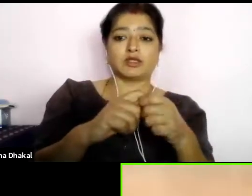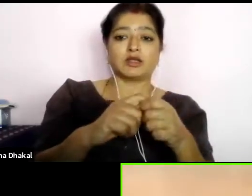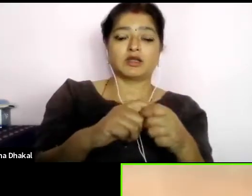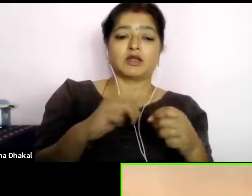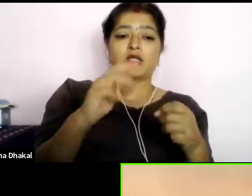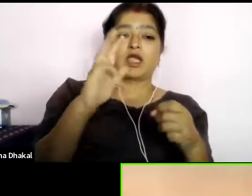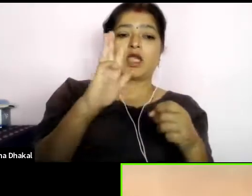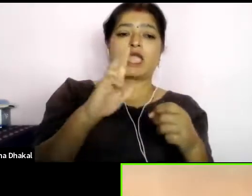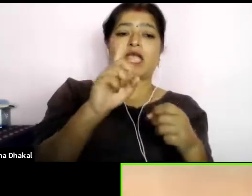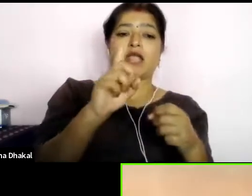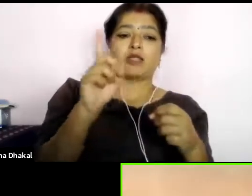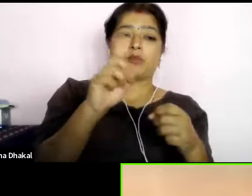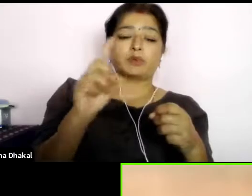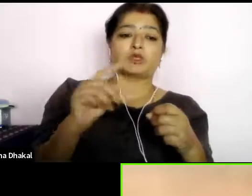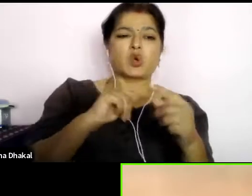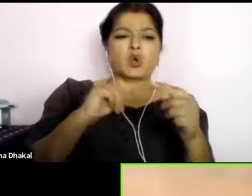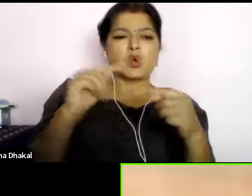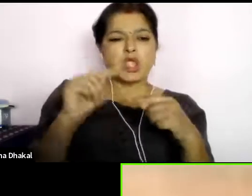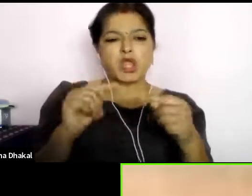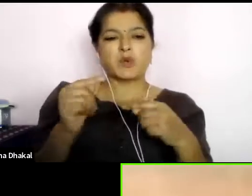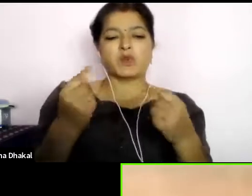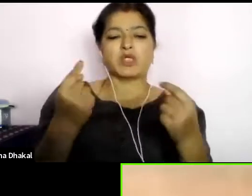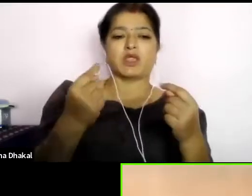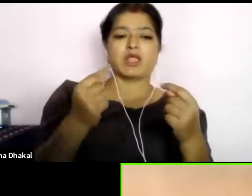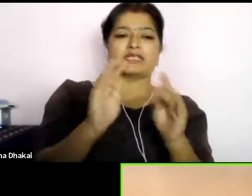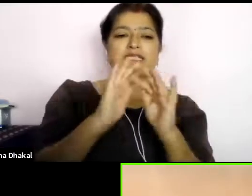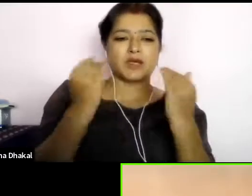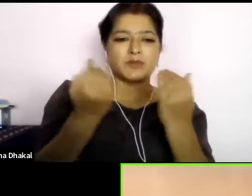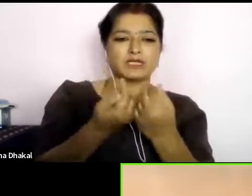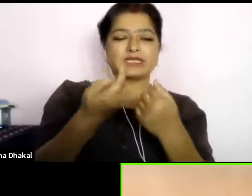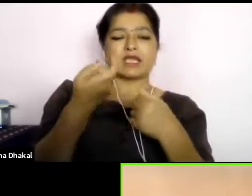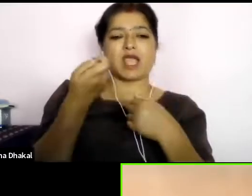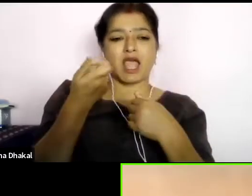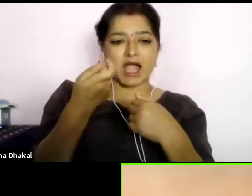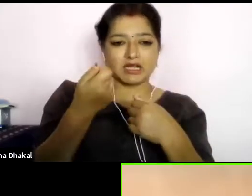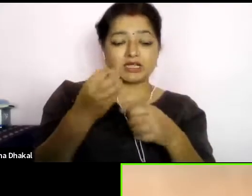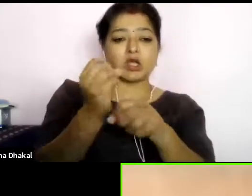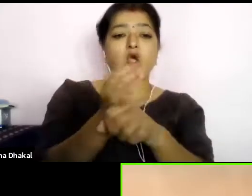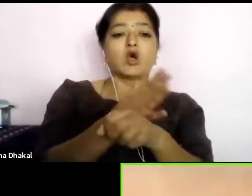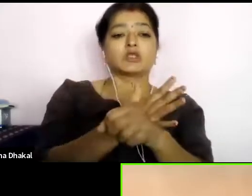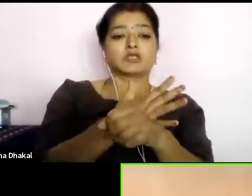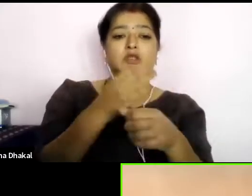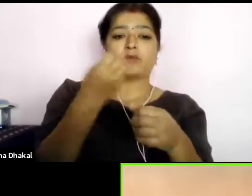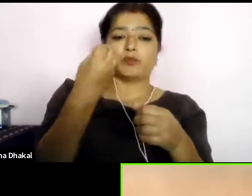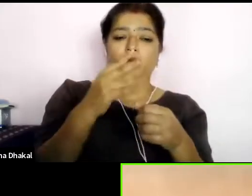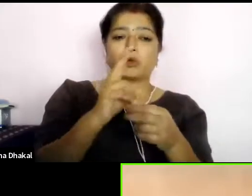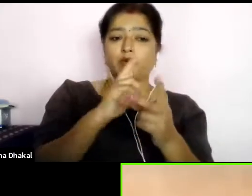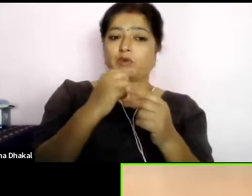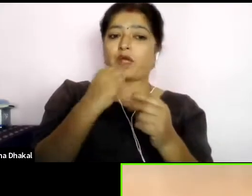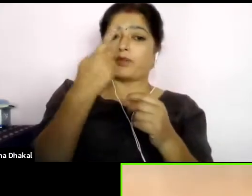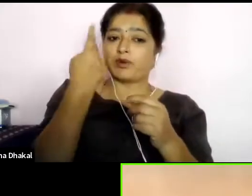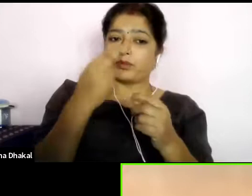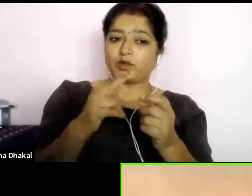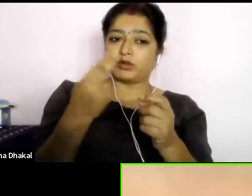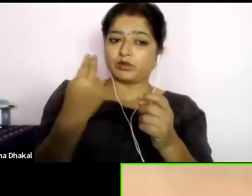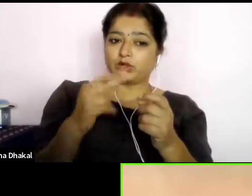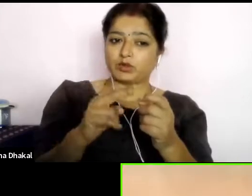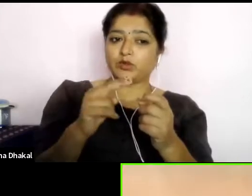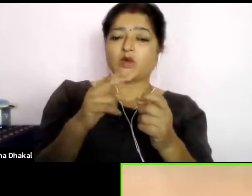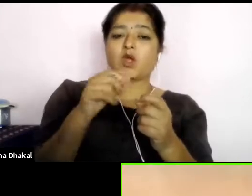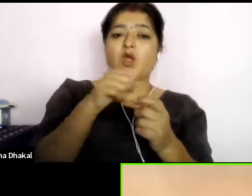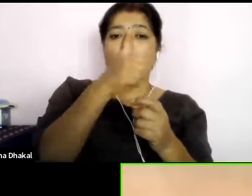the COVID. But at the same time, when WFP Nepal had conducted a study on access to